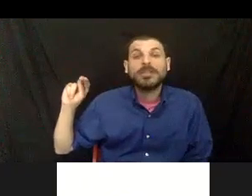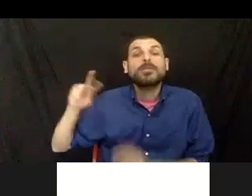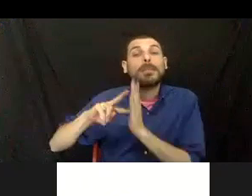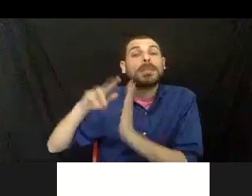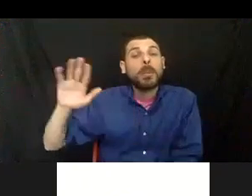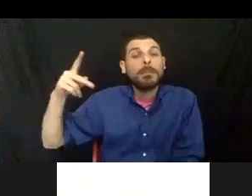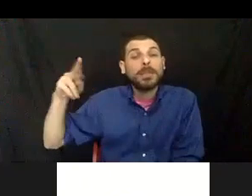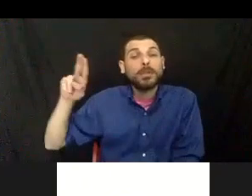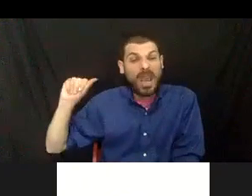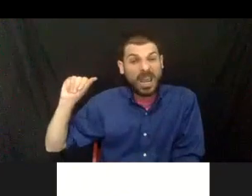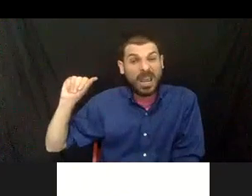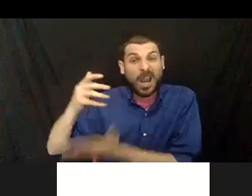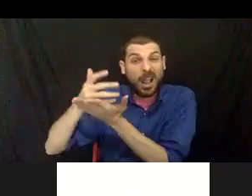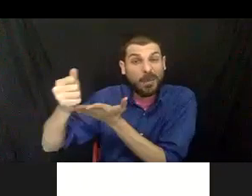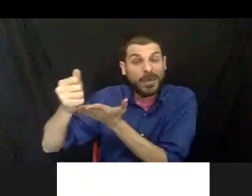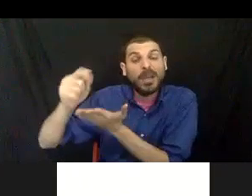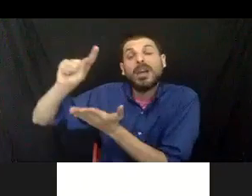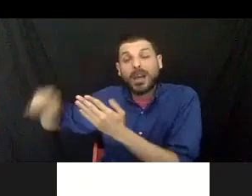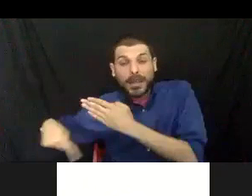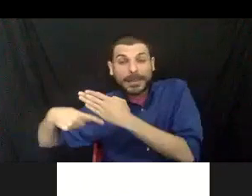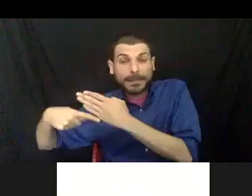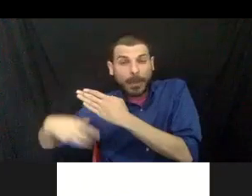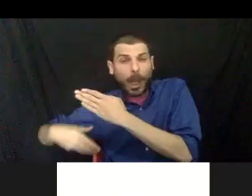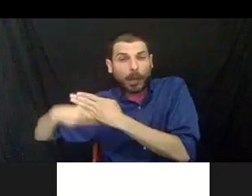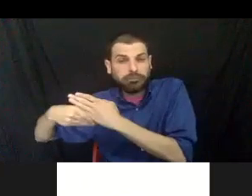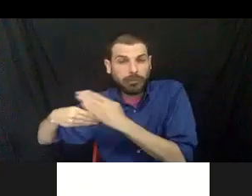$600 benefit that comes out of the federal